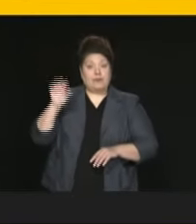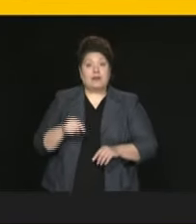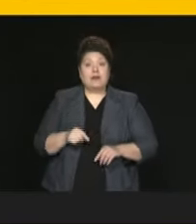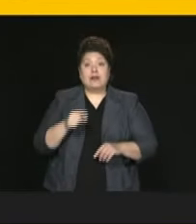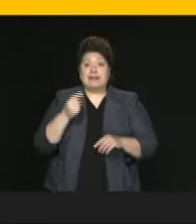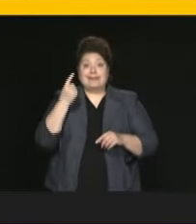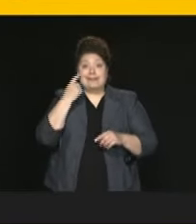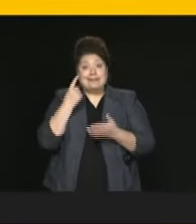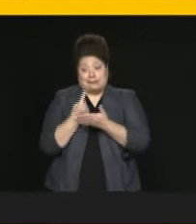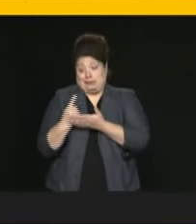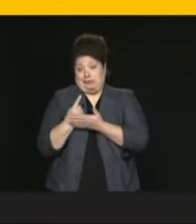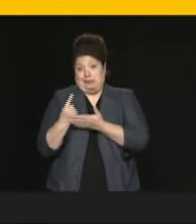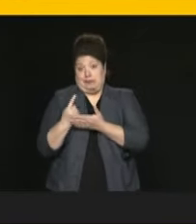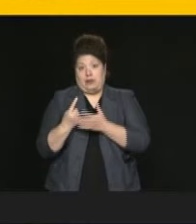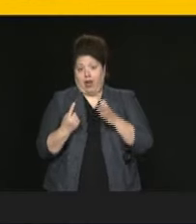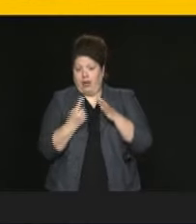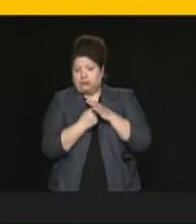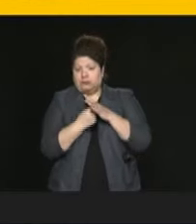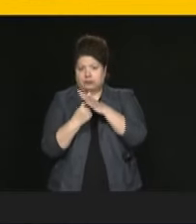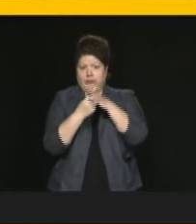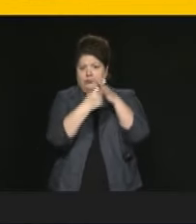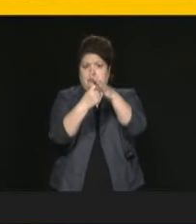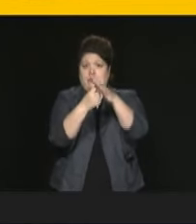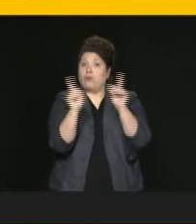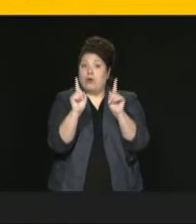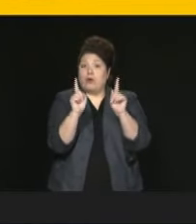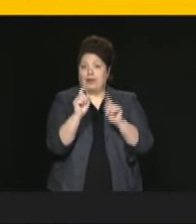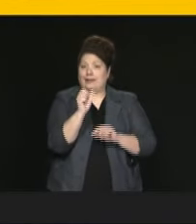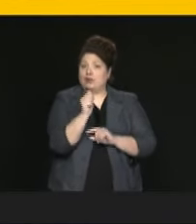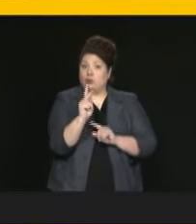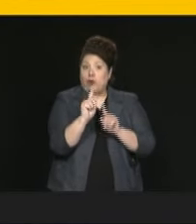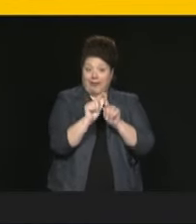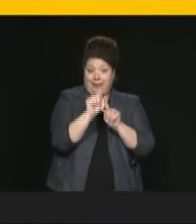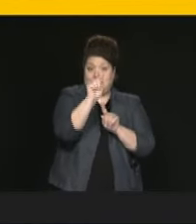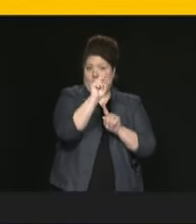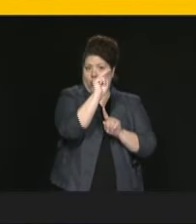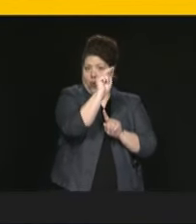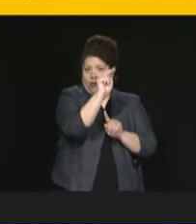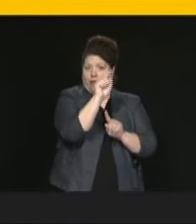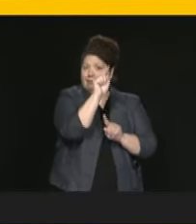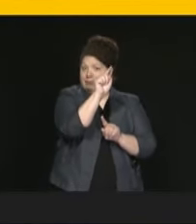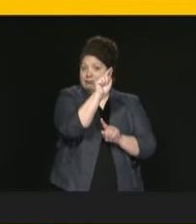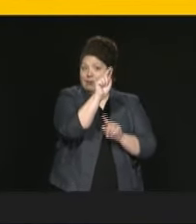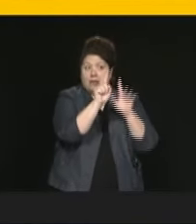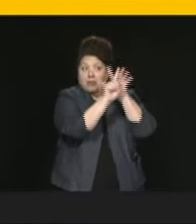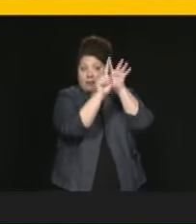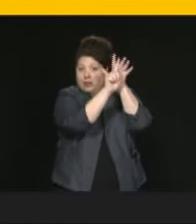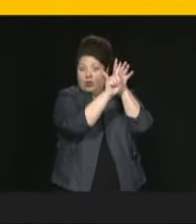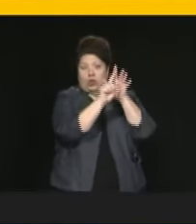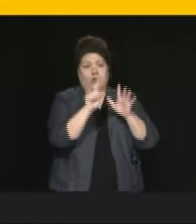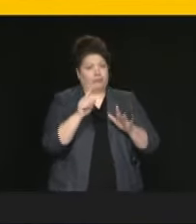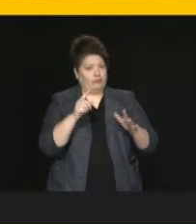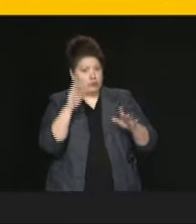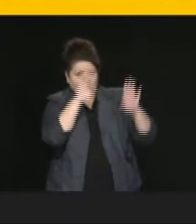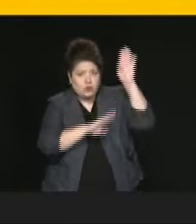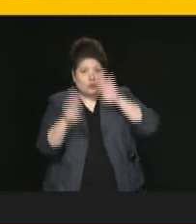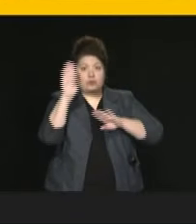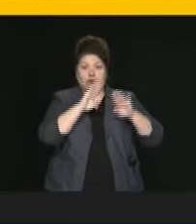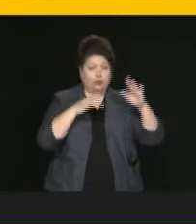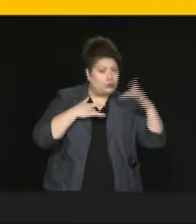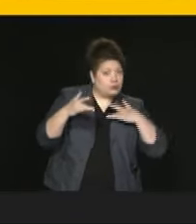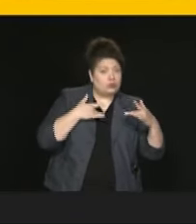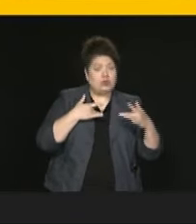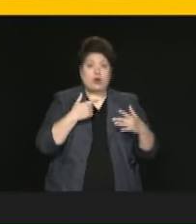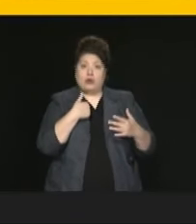northern Saskatchewan. We're concerned by this, and we are working with local leadership to support these communities in their response. Some